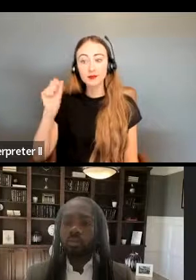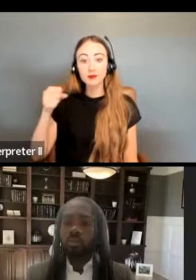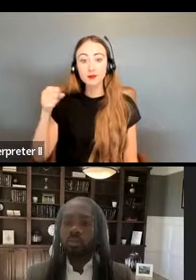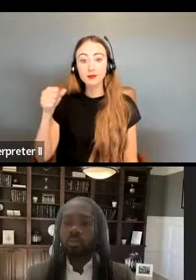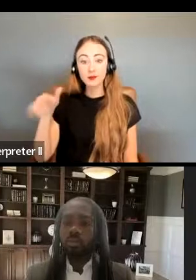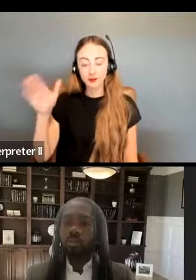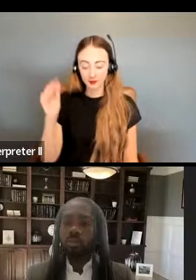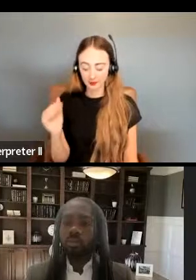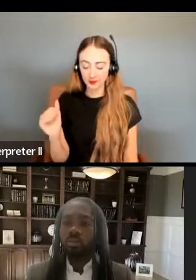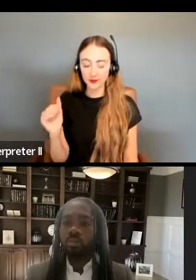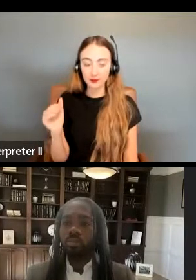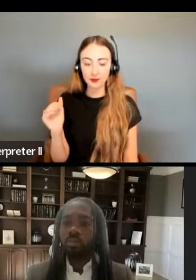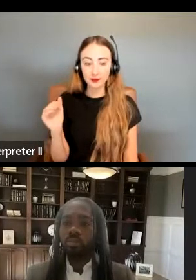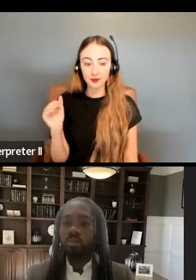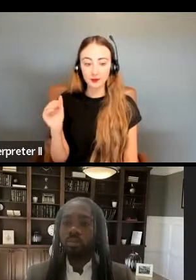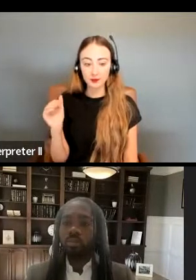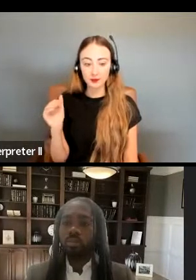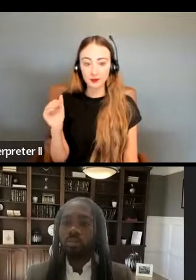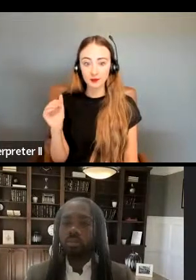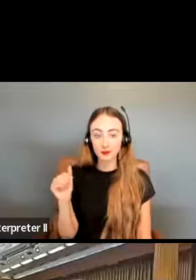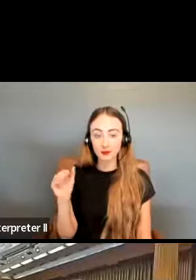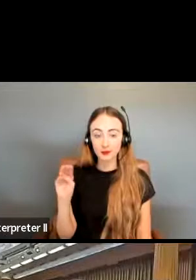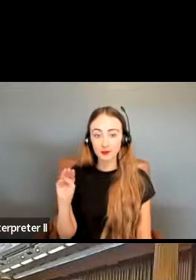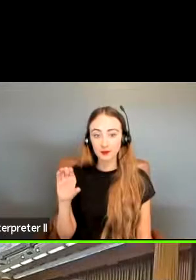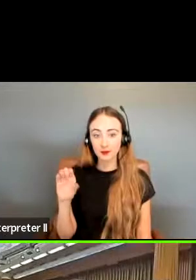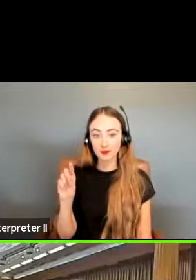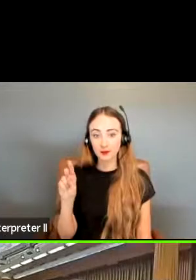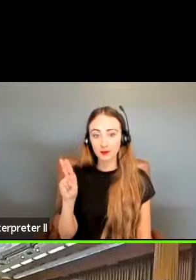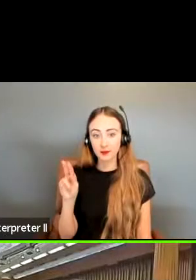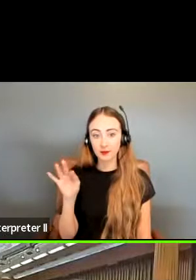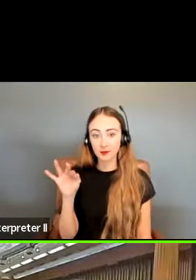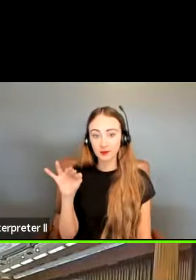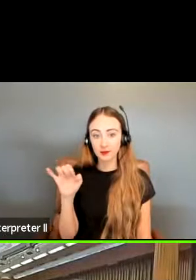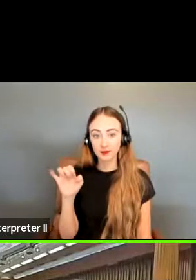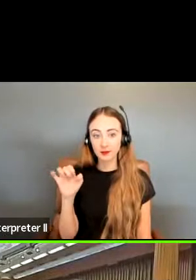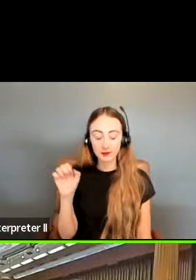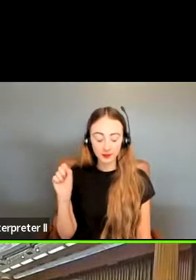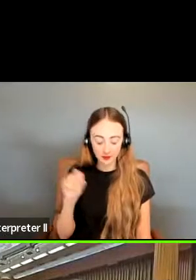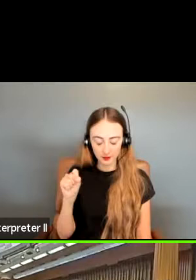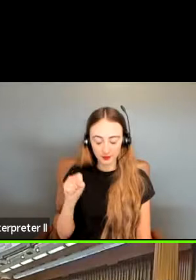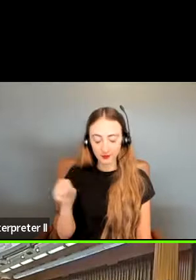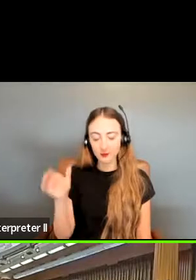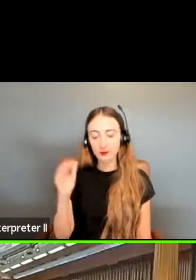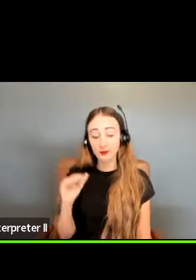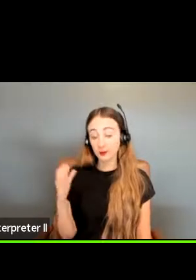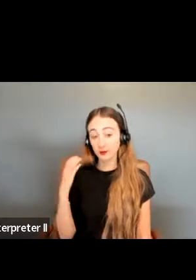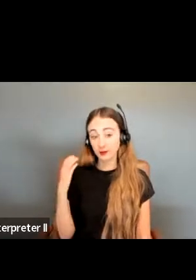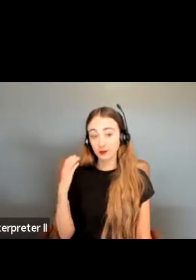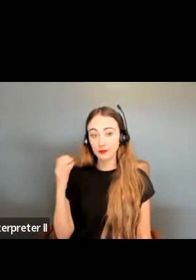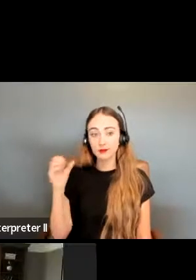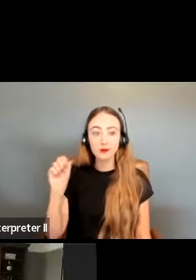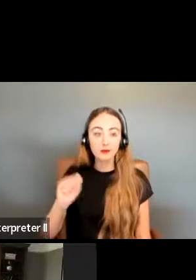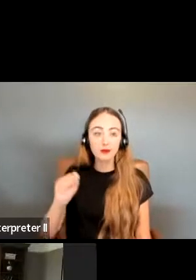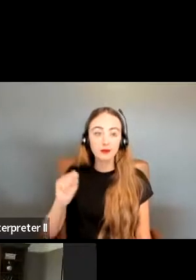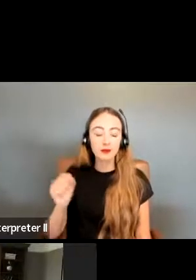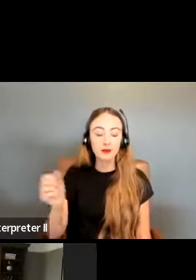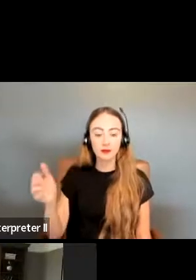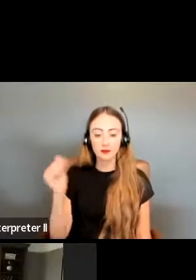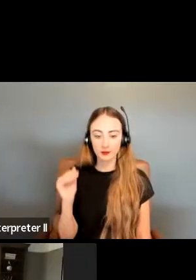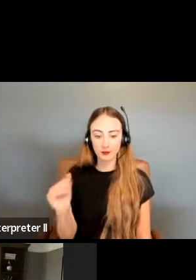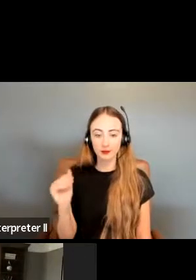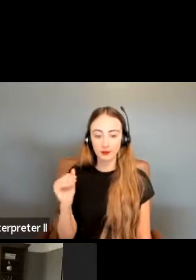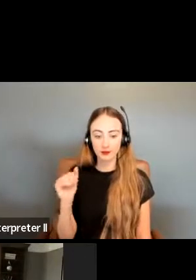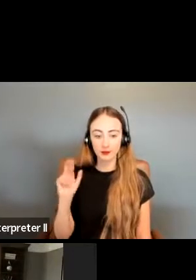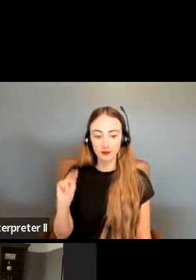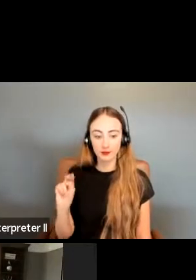Yes. Councilmember Louis George votes yes. Councilmember McDuffie. Yes. Councilmember McDuffie votes yes. Chairman Mendelson. Yes. Chairman Mendelson votes yes.